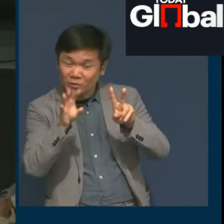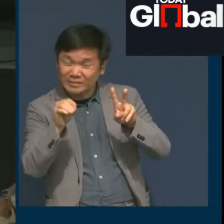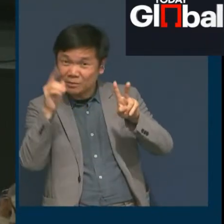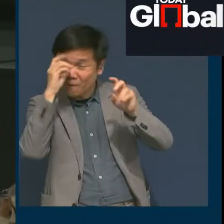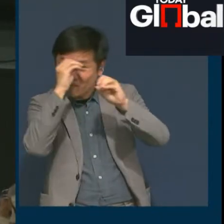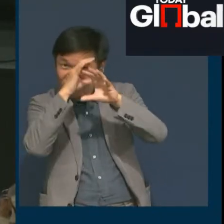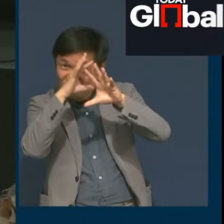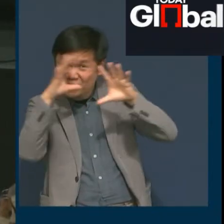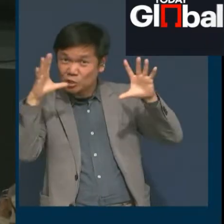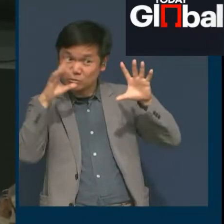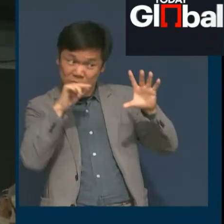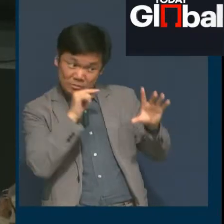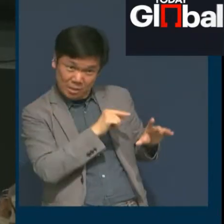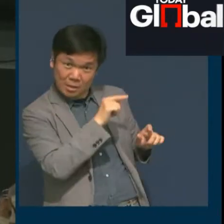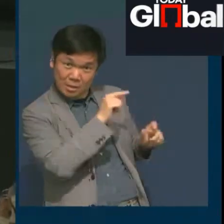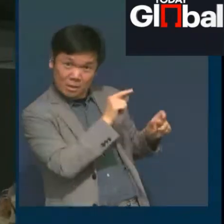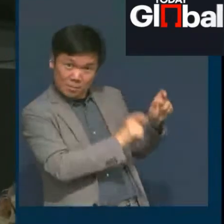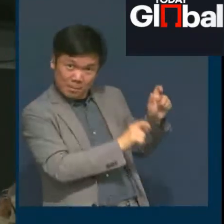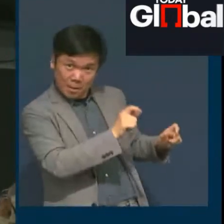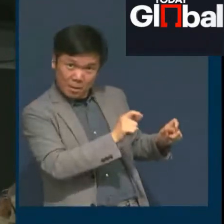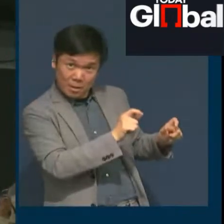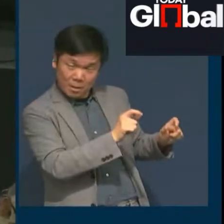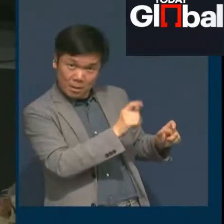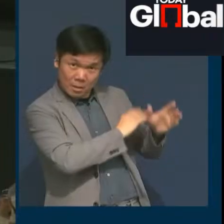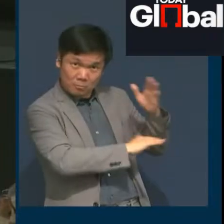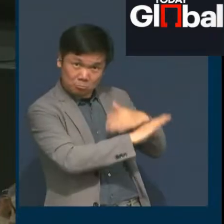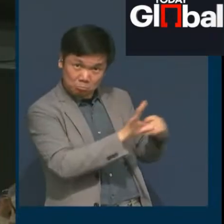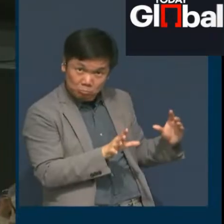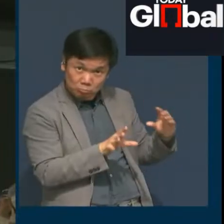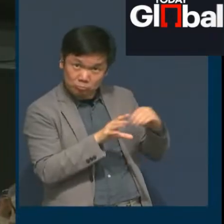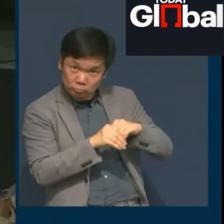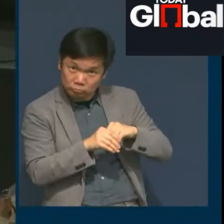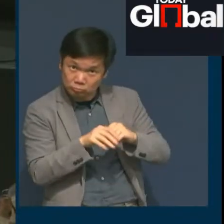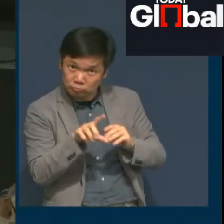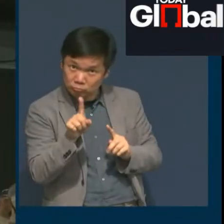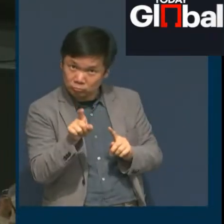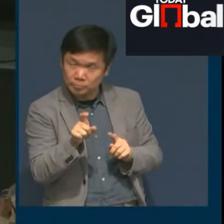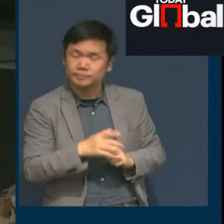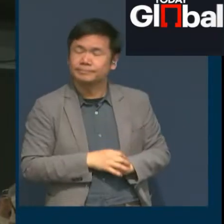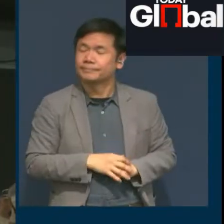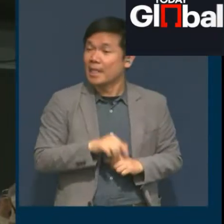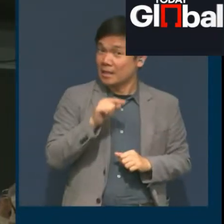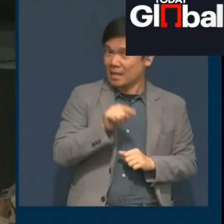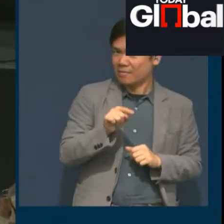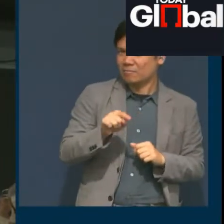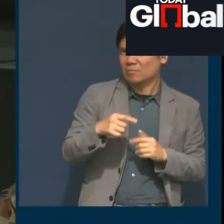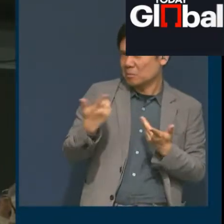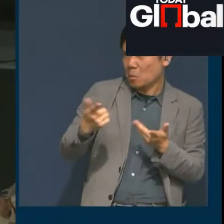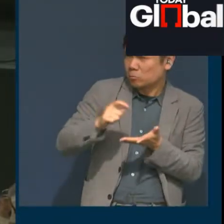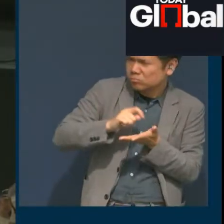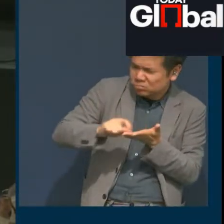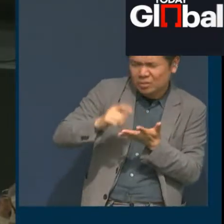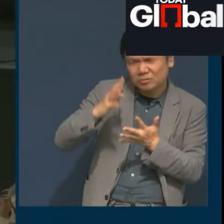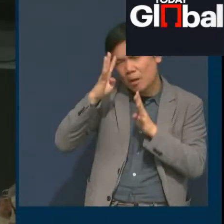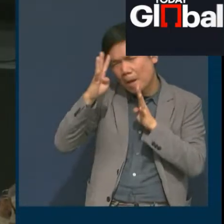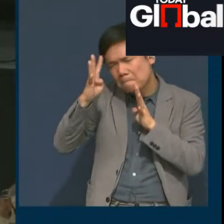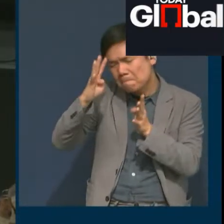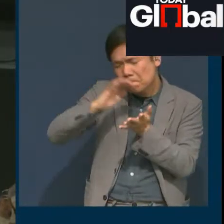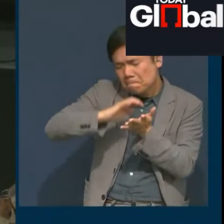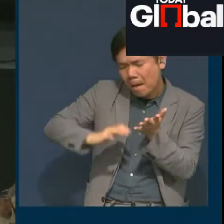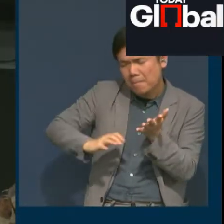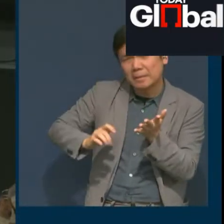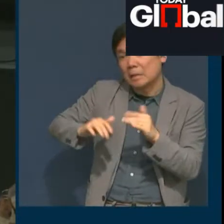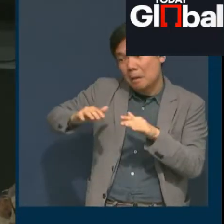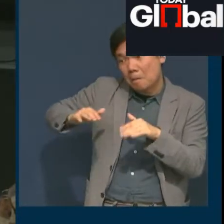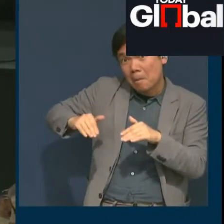In paragraph 43, you talk about different proposals and drafts. I'd like to find out whether that work has been